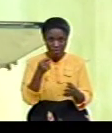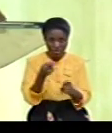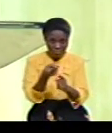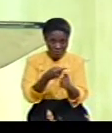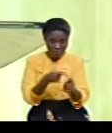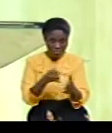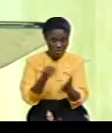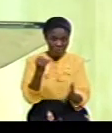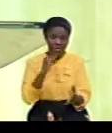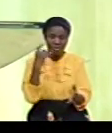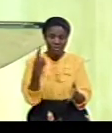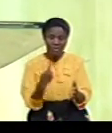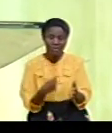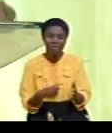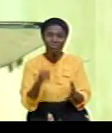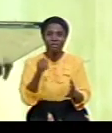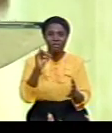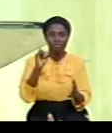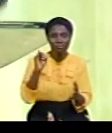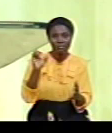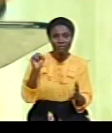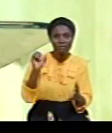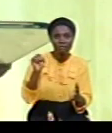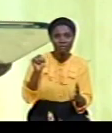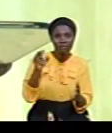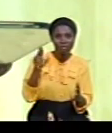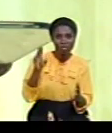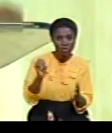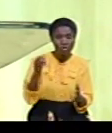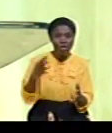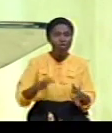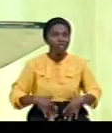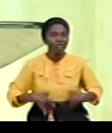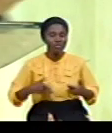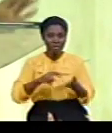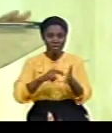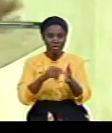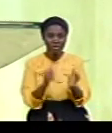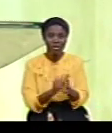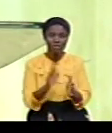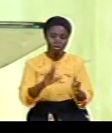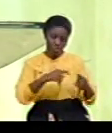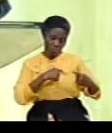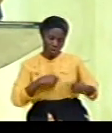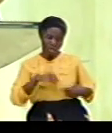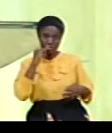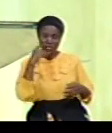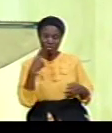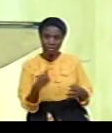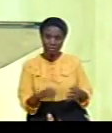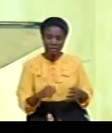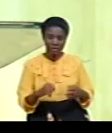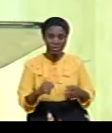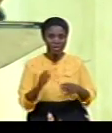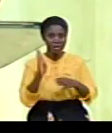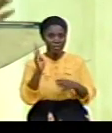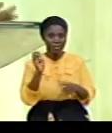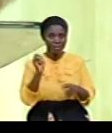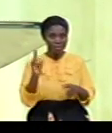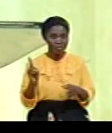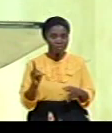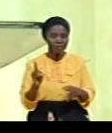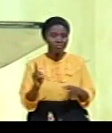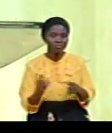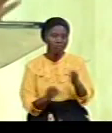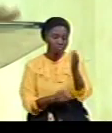is, your heart is a wellspring, the very source of life. Once the heart is defiled, degenerated, deformed,